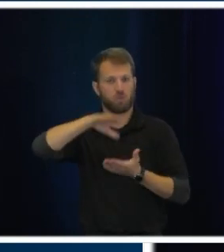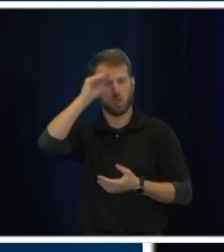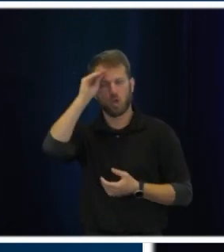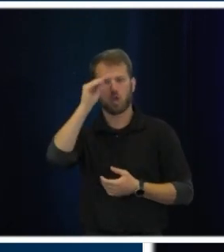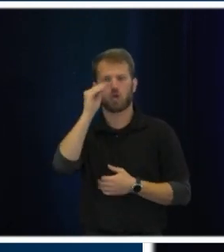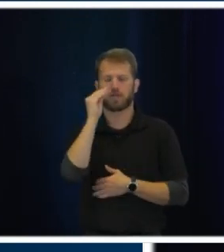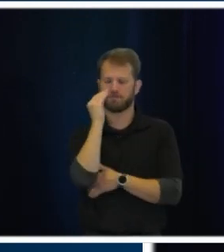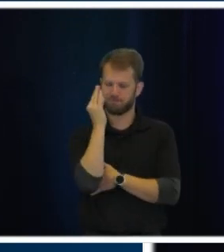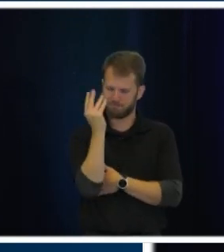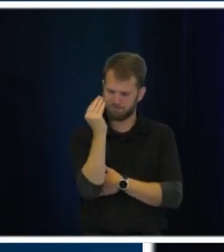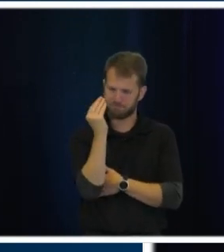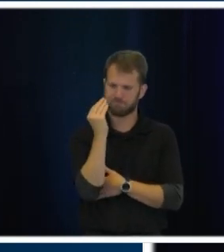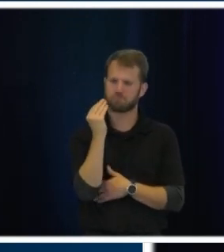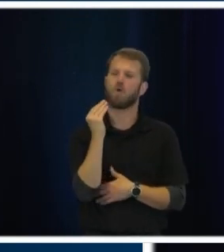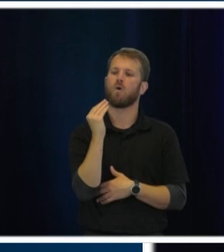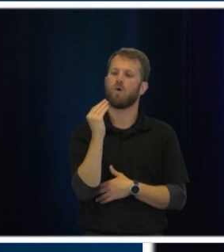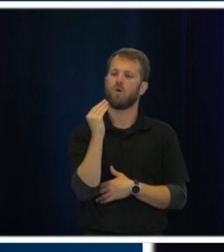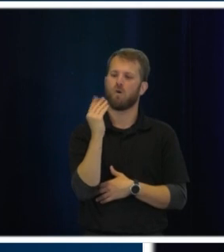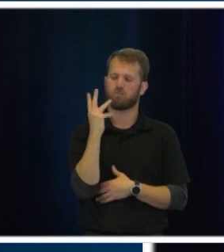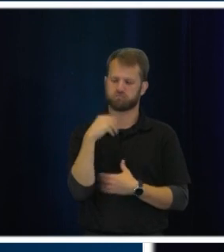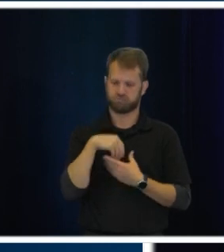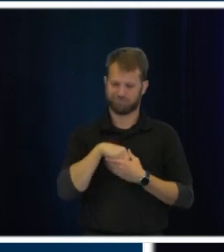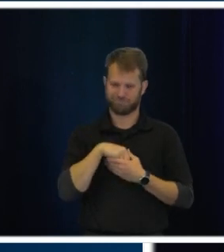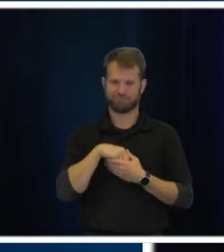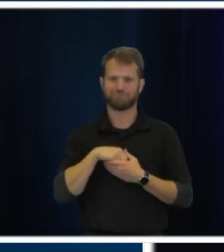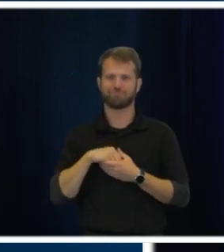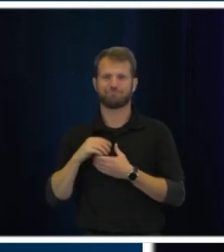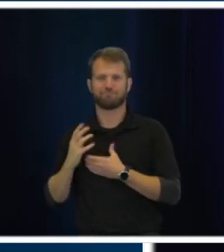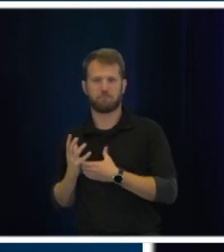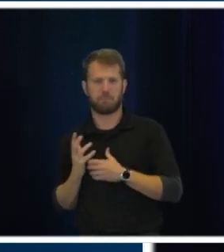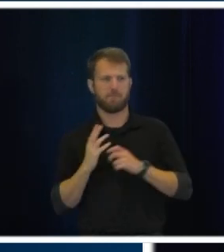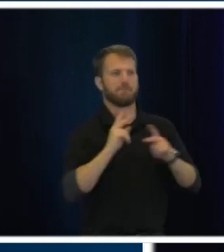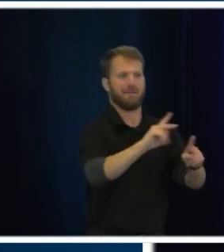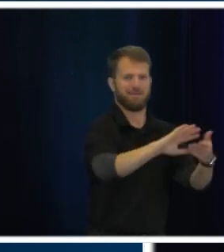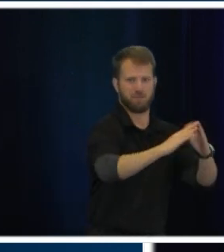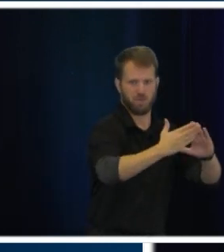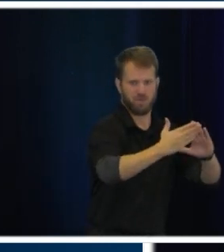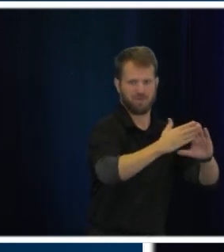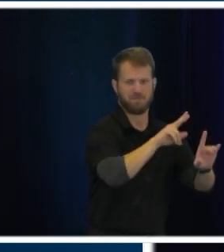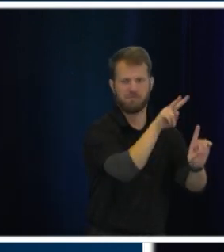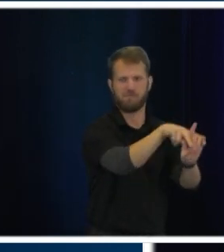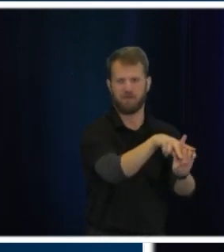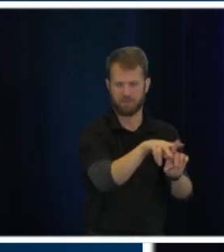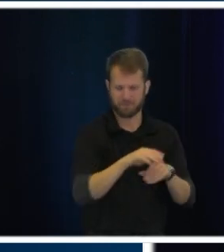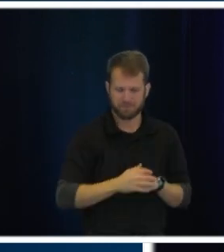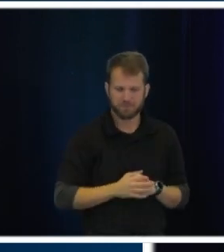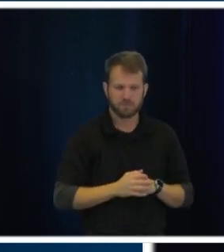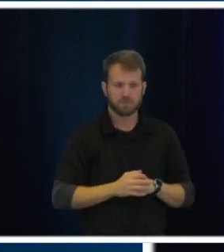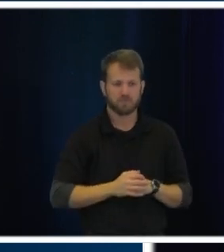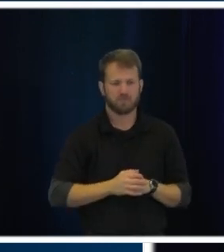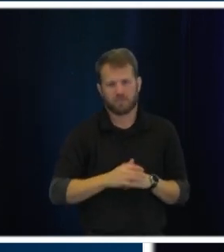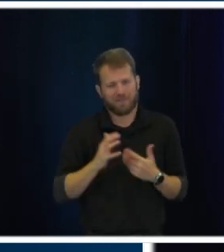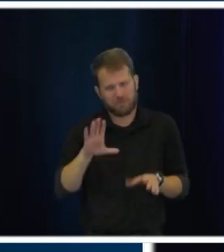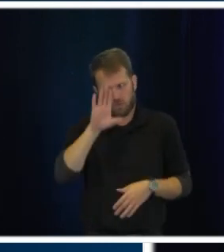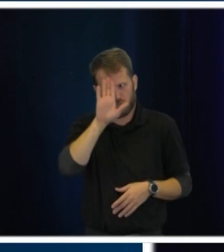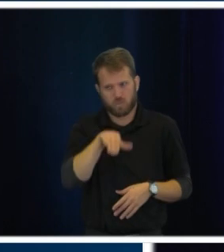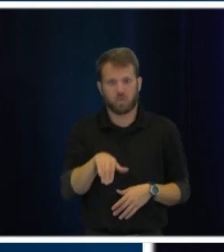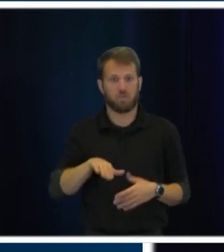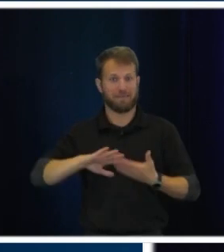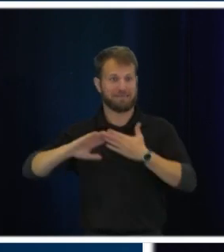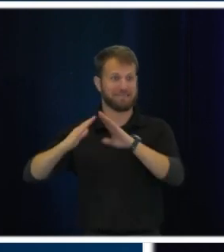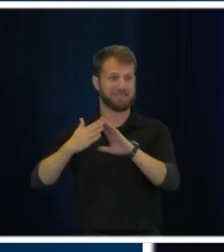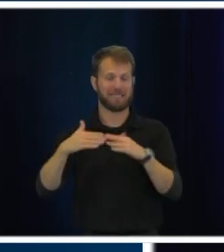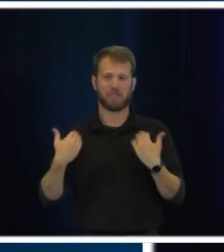take back to your community and put into practice. We also know that at the core of every great city are vibrant and